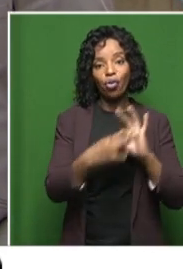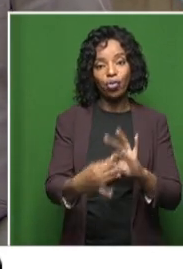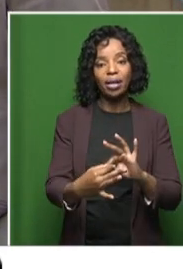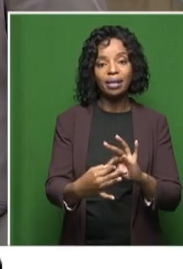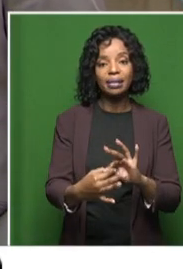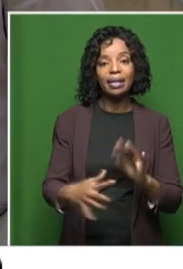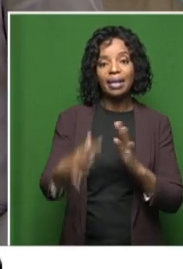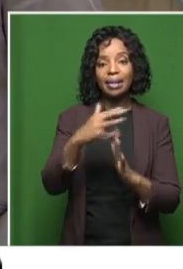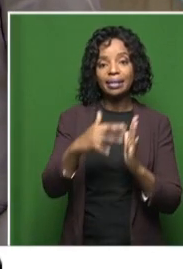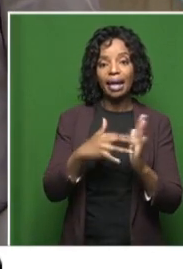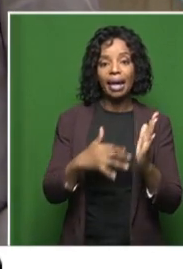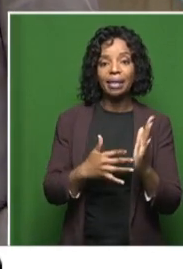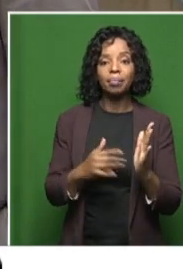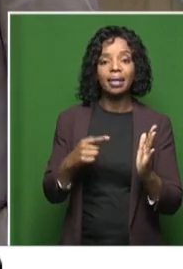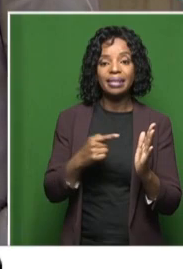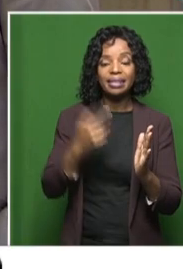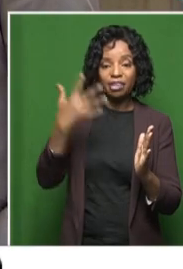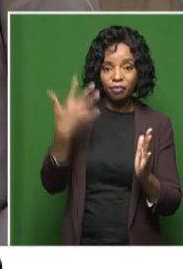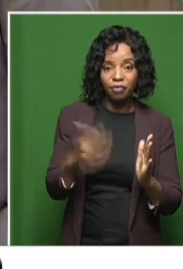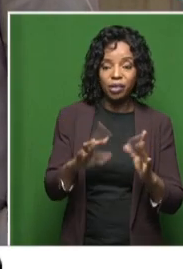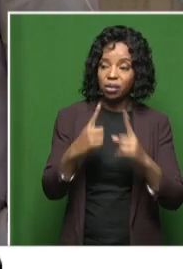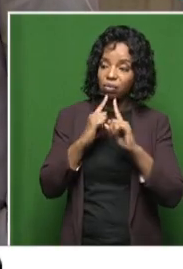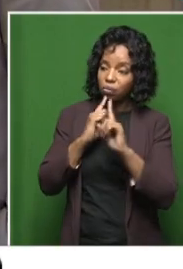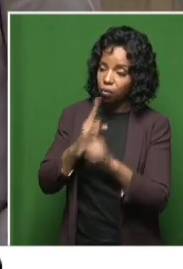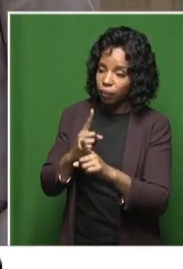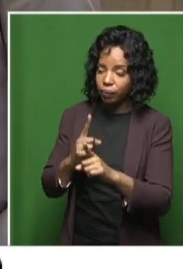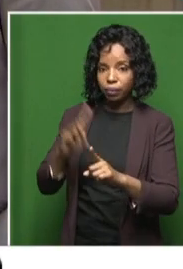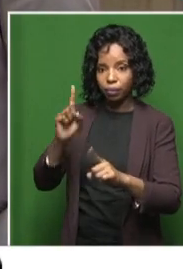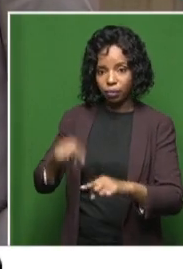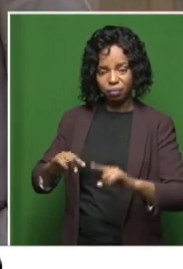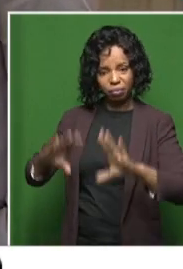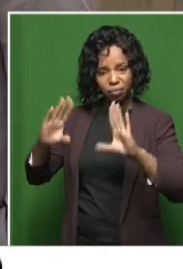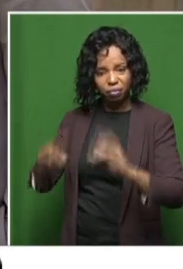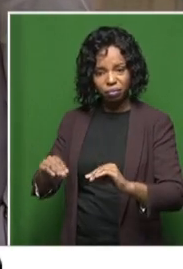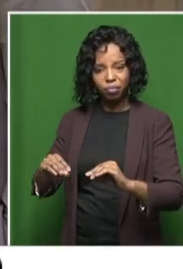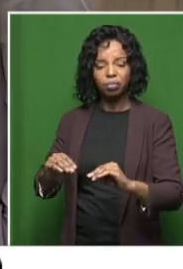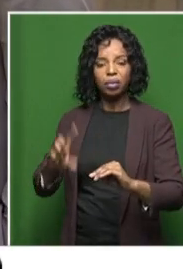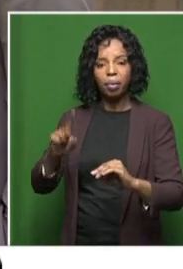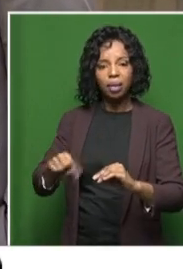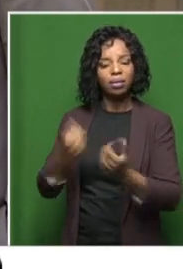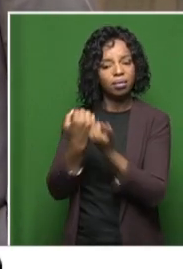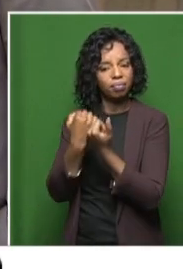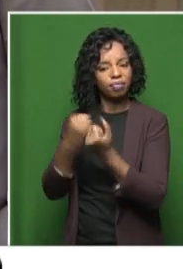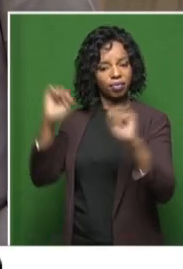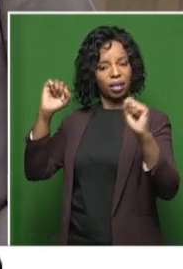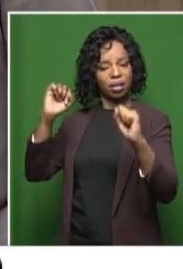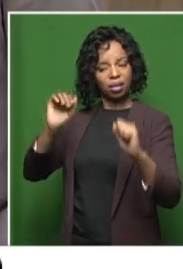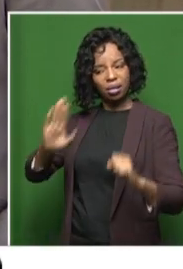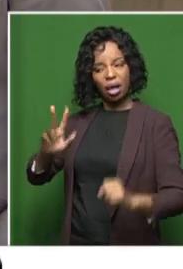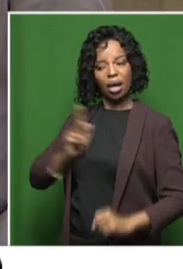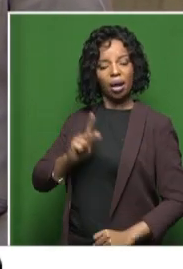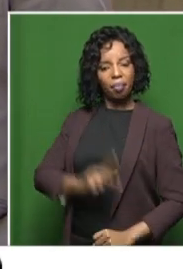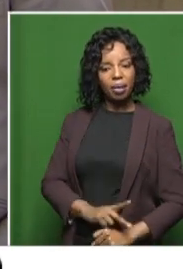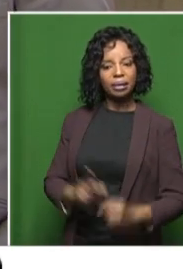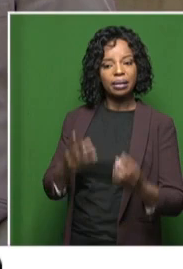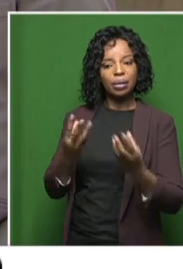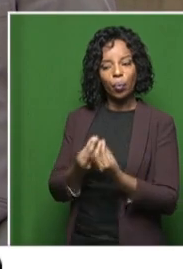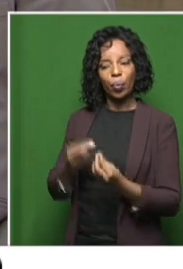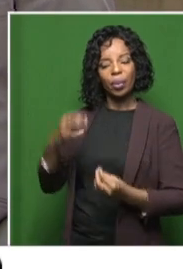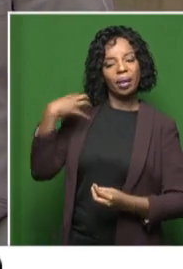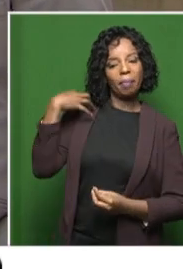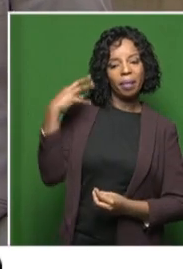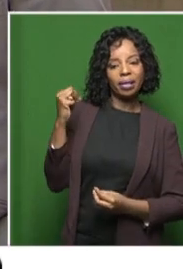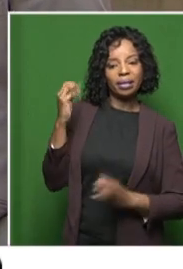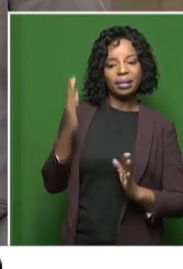really condemning that, calling for the immediate release of the president and his cabinet. So it's indeed one of the areas that the